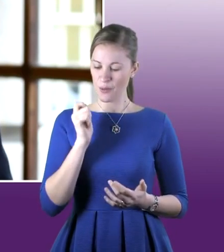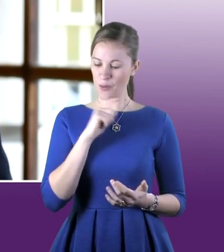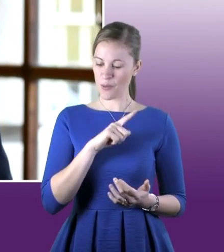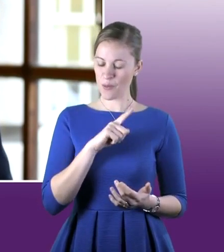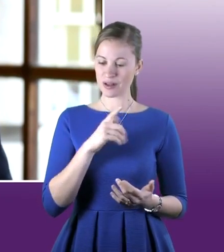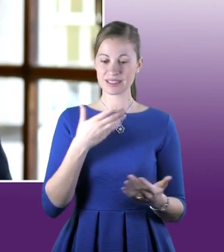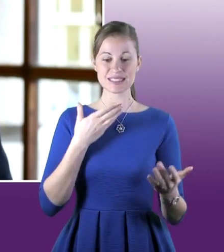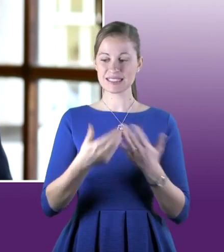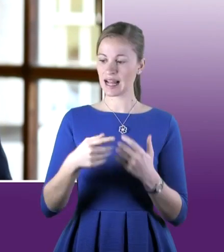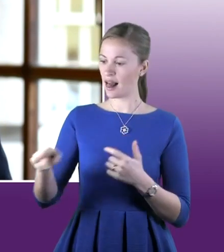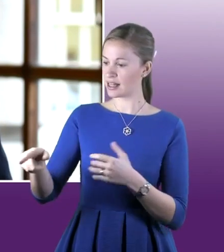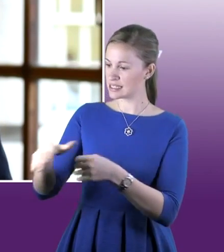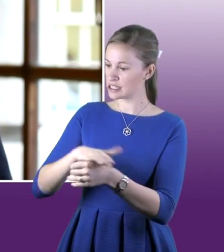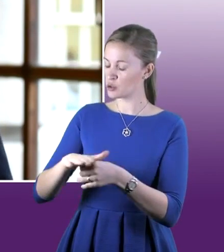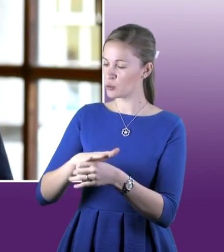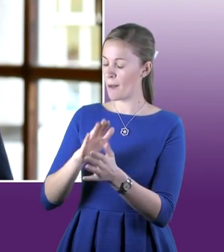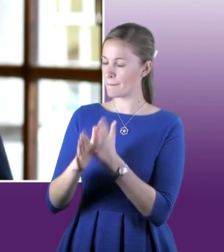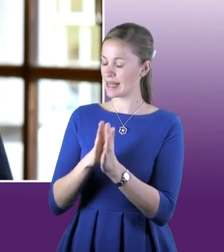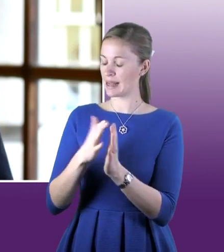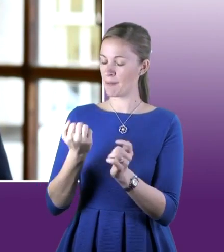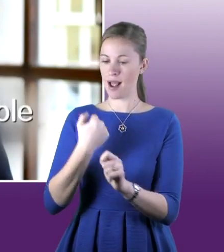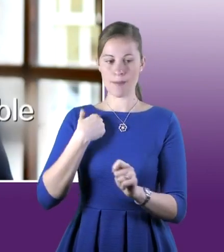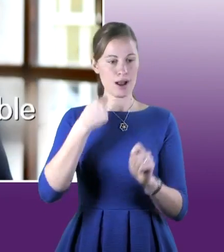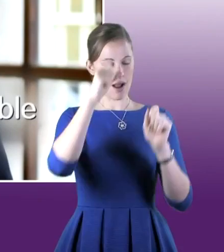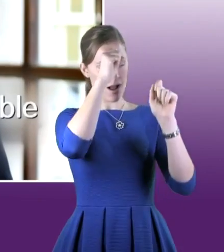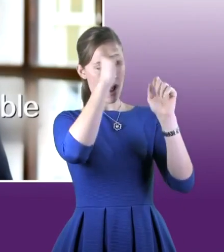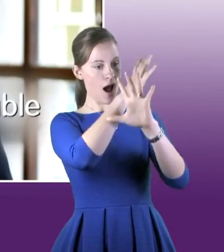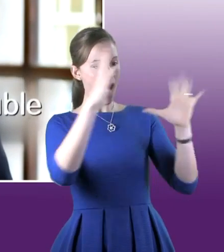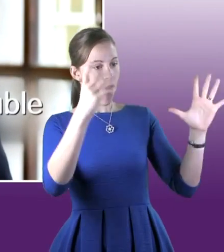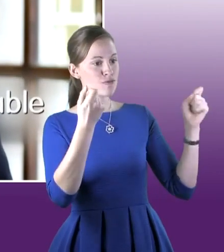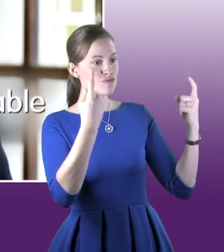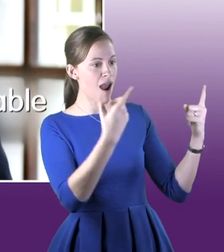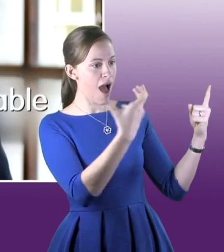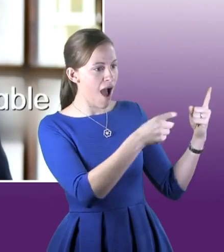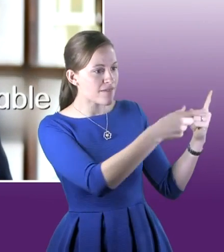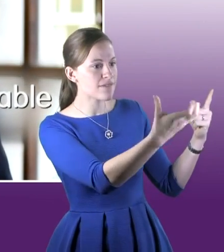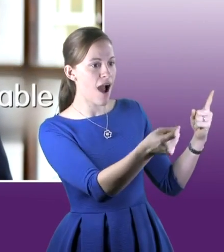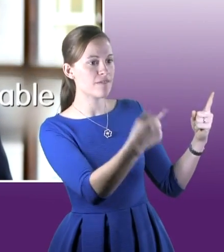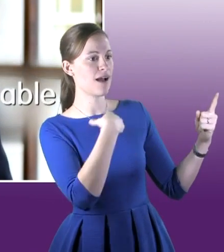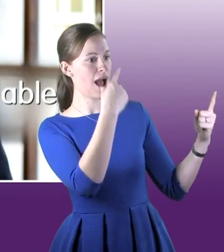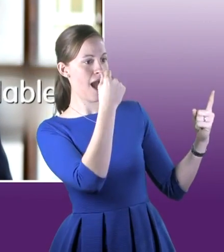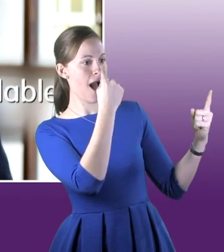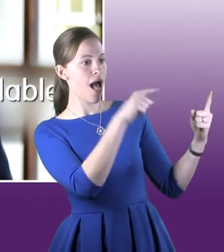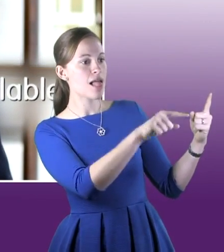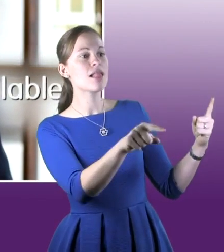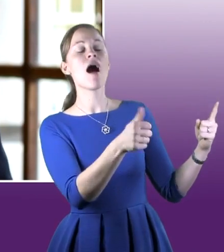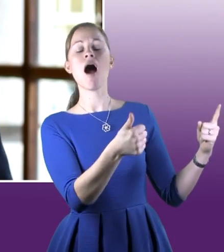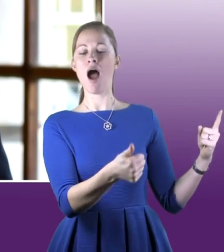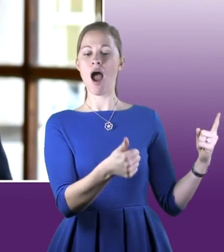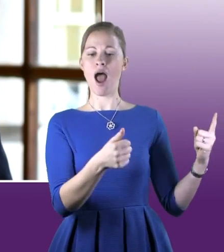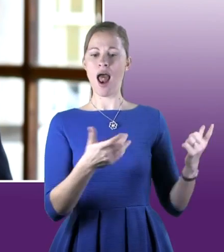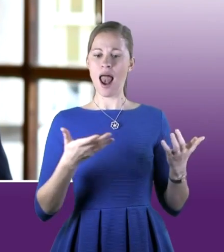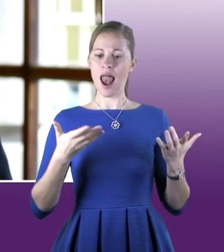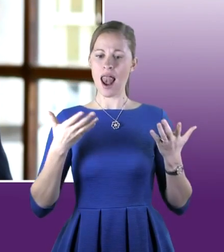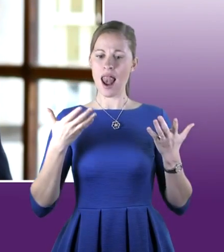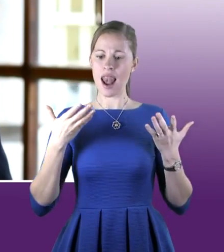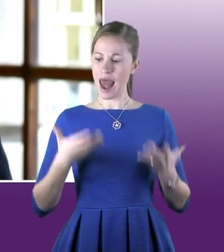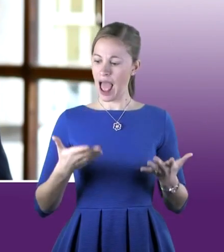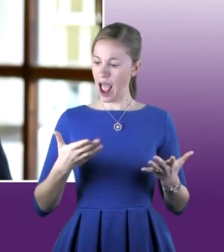sort of opened things up for me. I'm more aware of what's available to me, and now know more